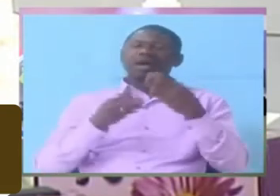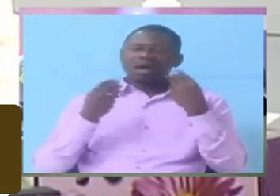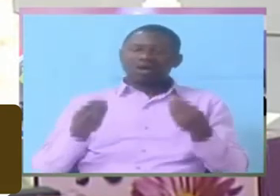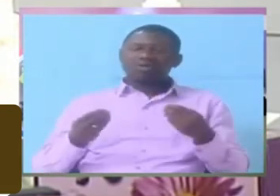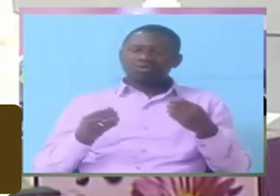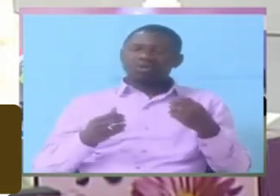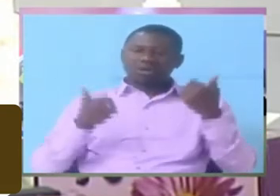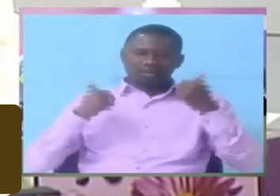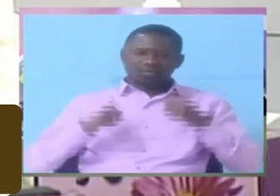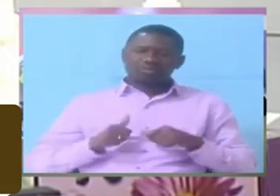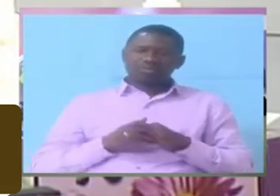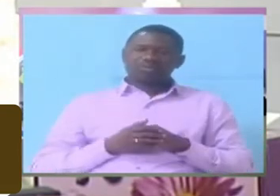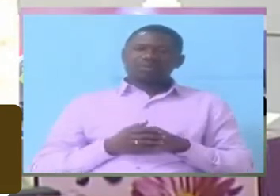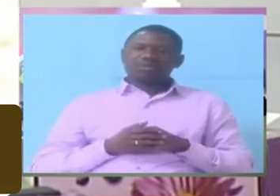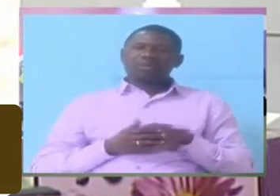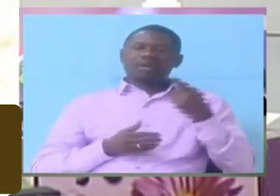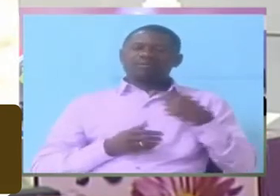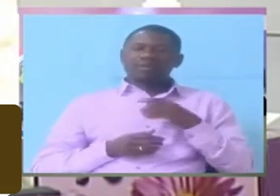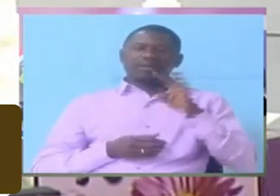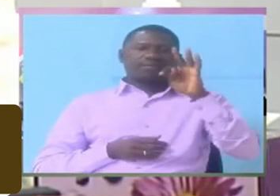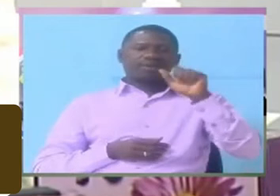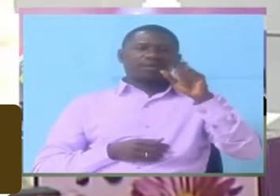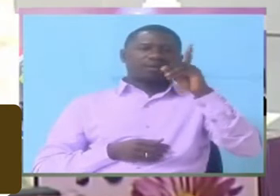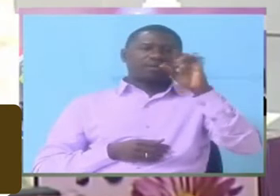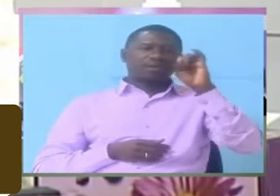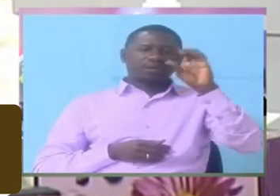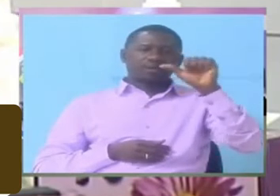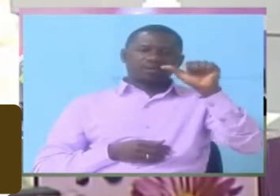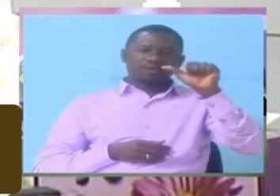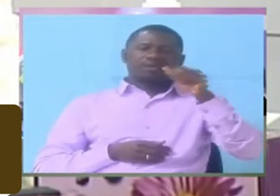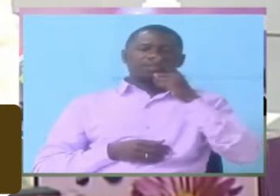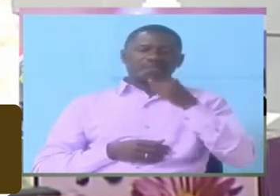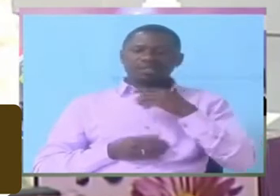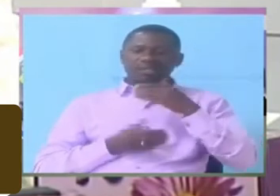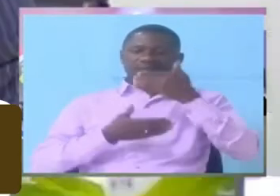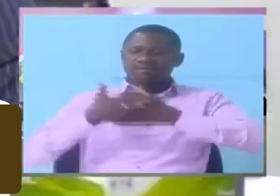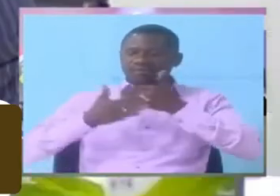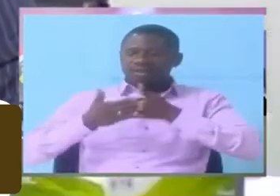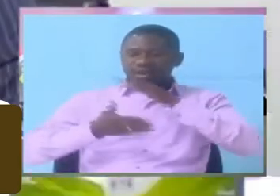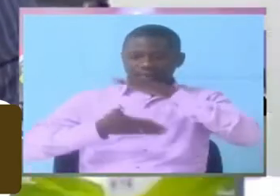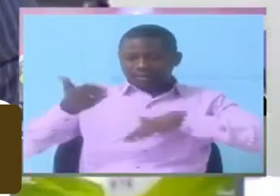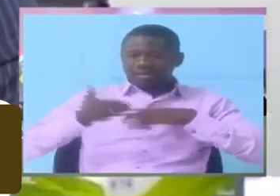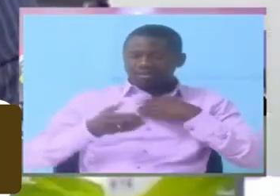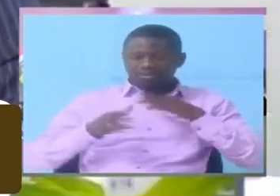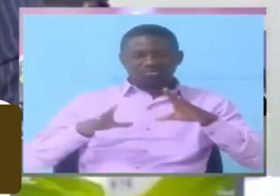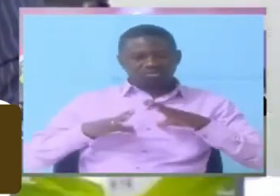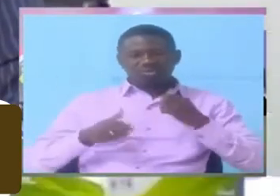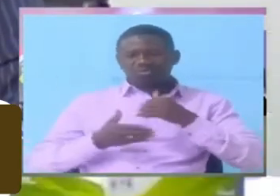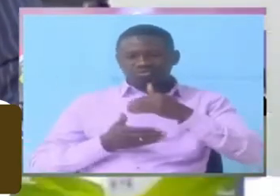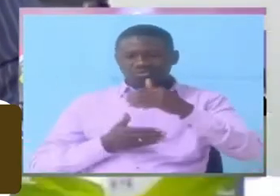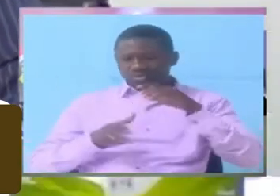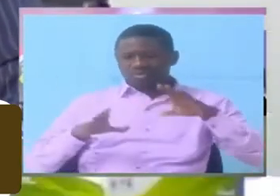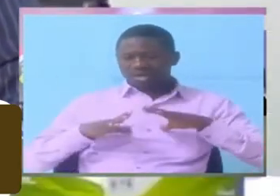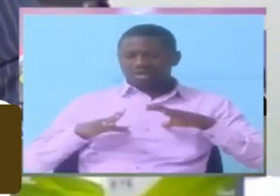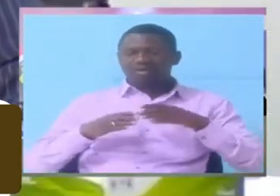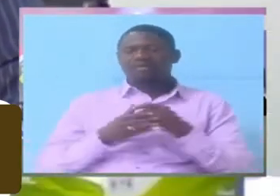kunyinka. Then Fadia told me that the file is almost ready. Fadia kunyonko file nying abedam ngatemela bepare. Did he